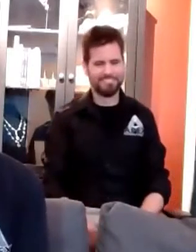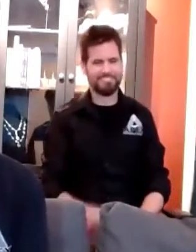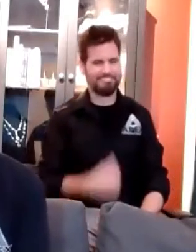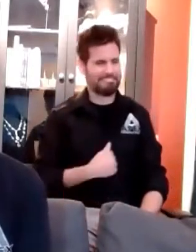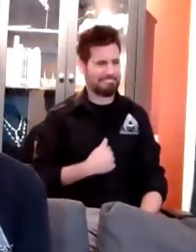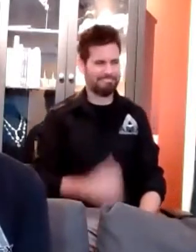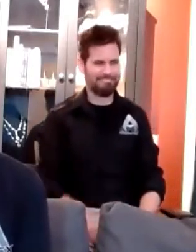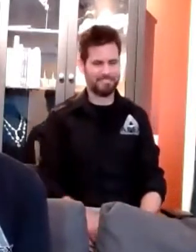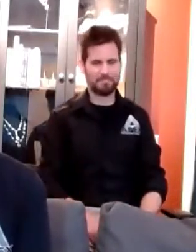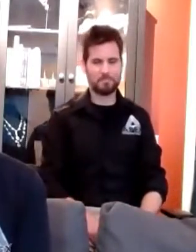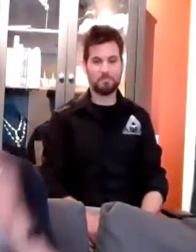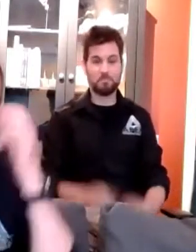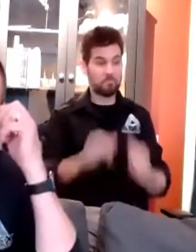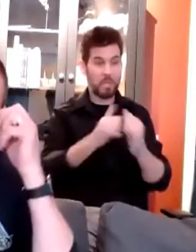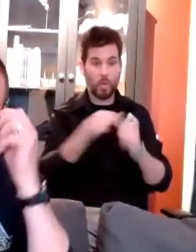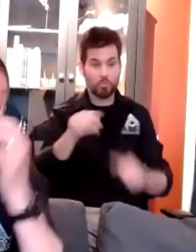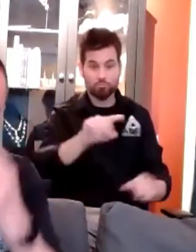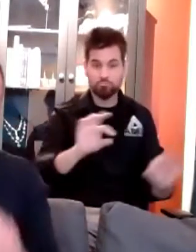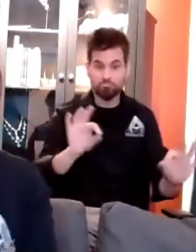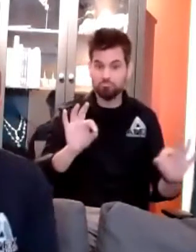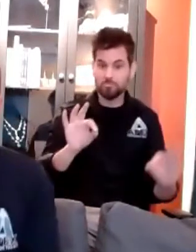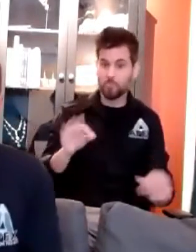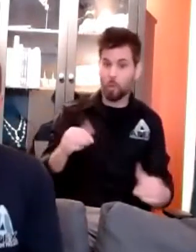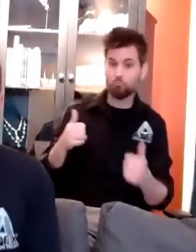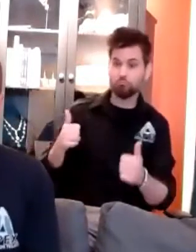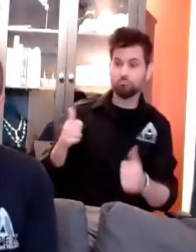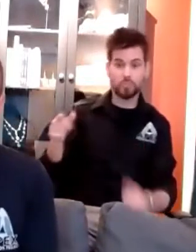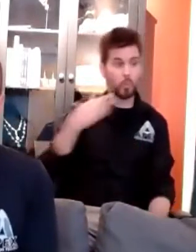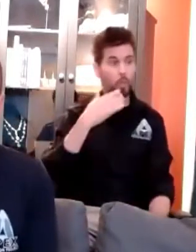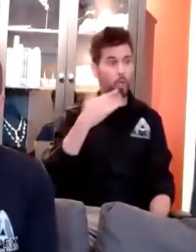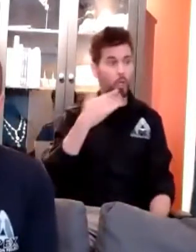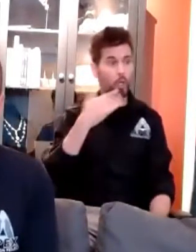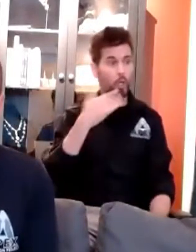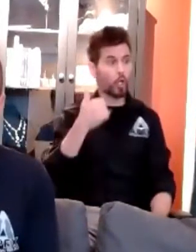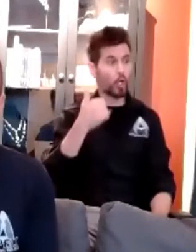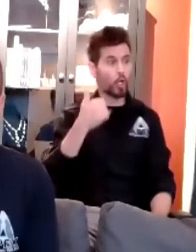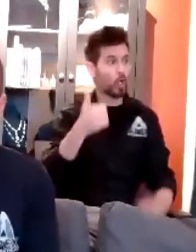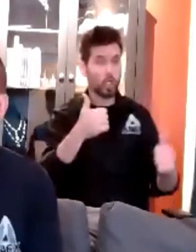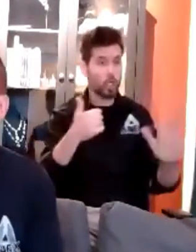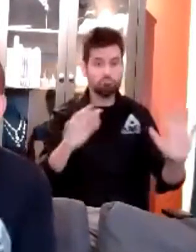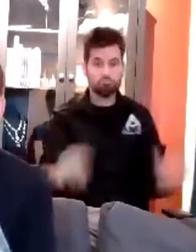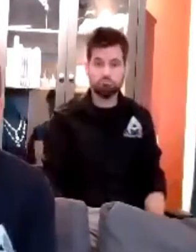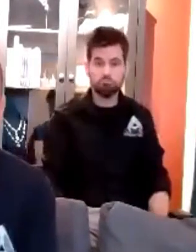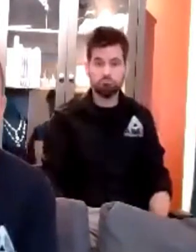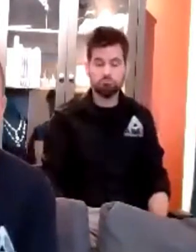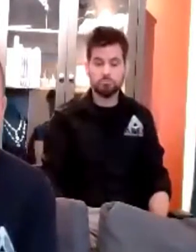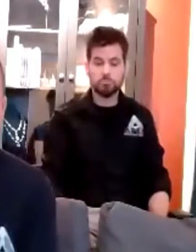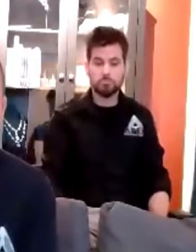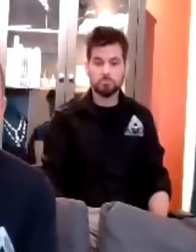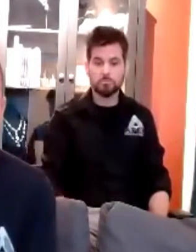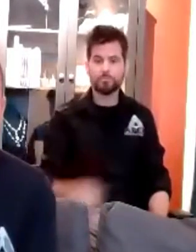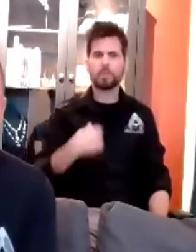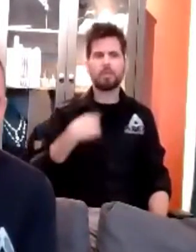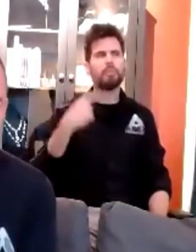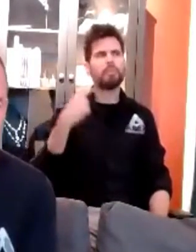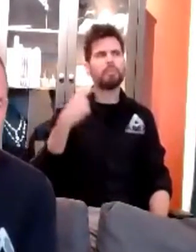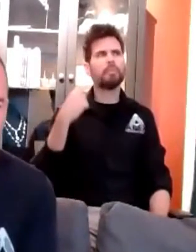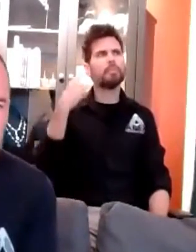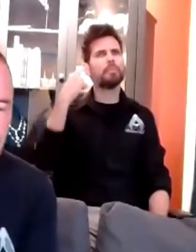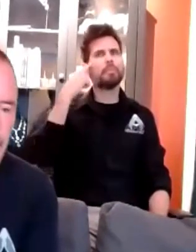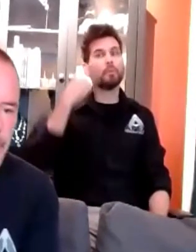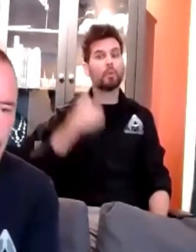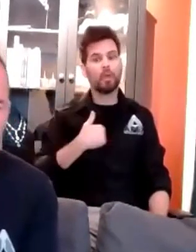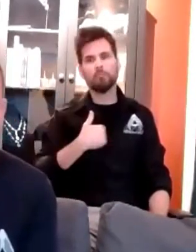How are you guys this morning? We're good. We're really good. And I think we have a little surprise.